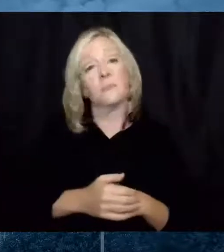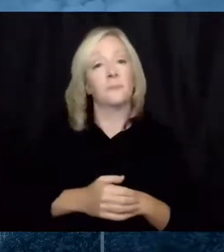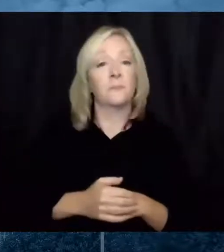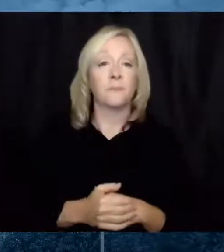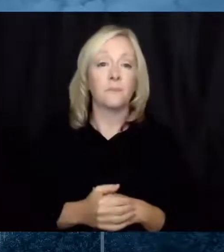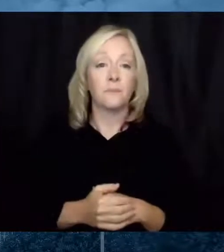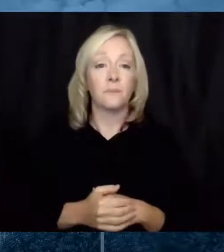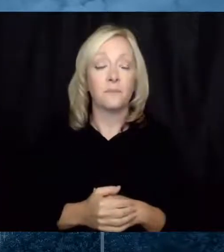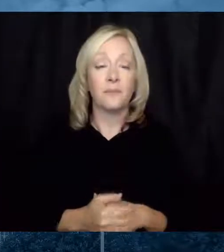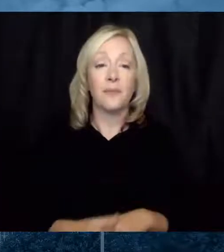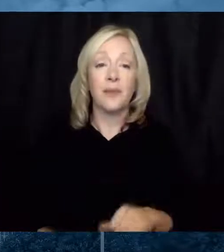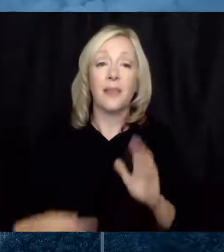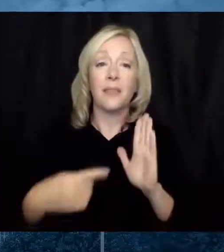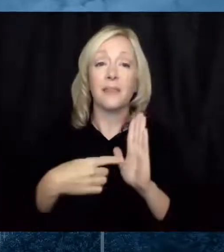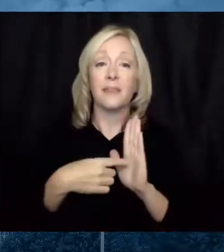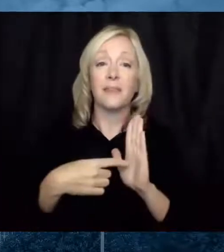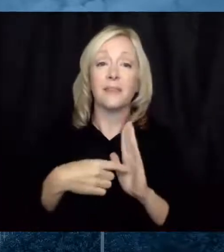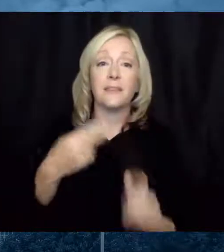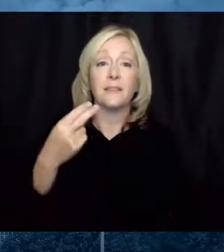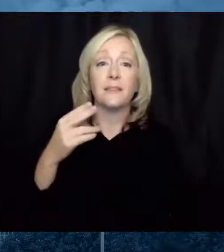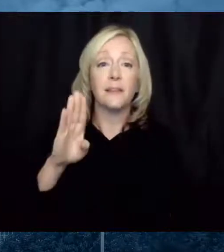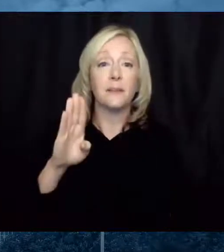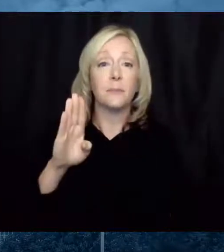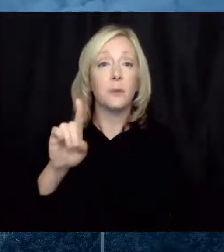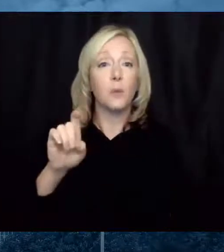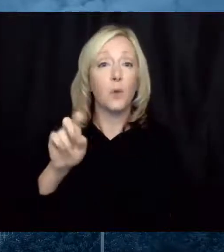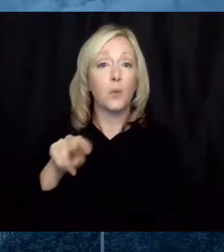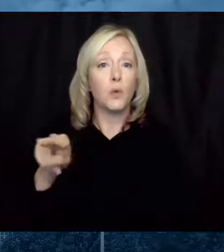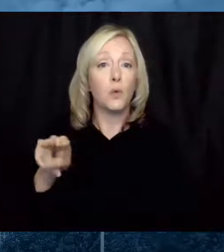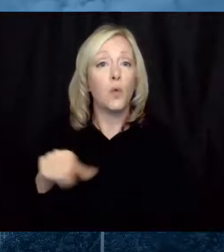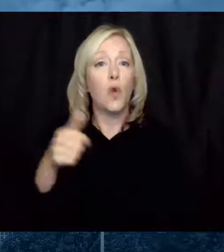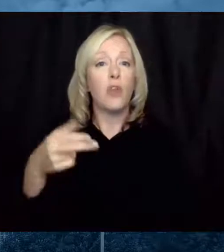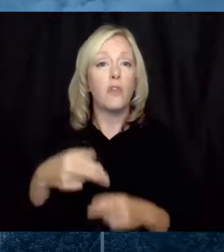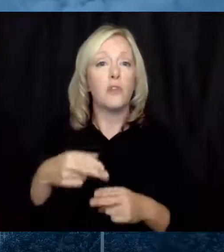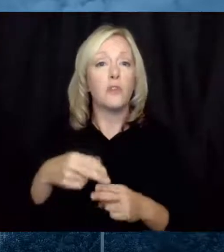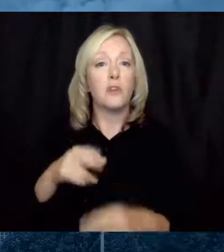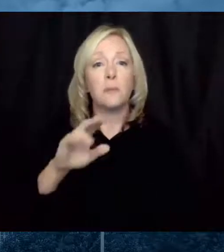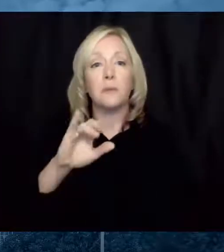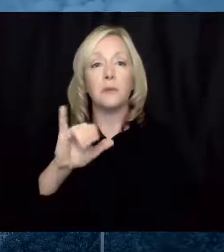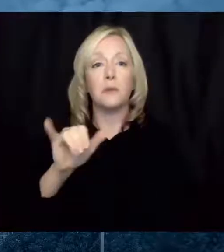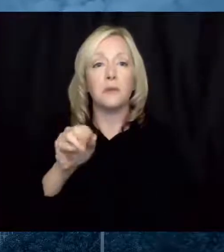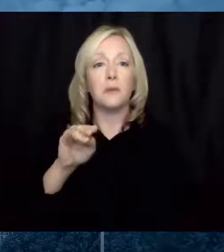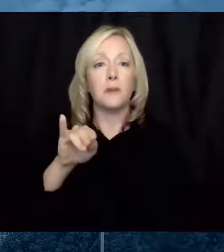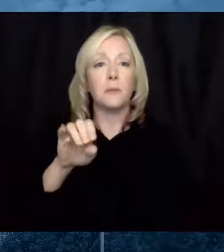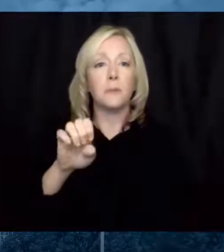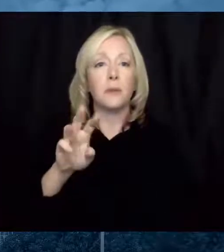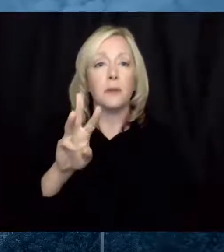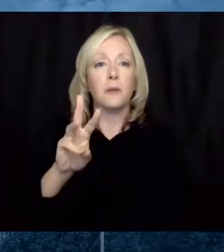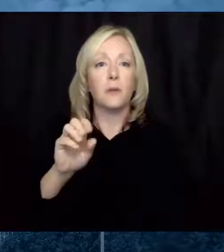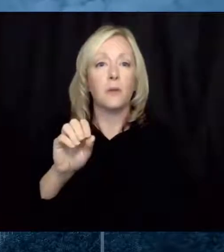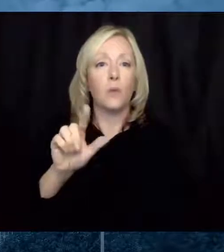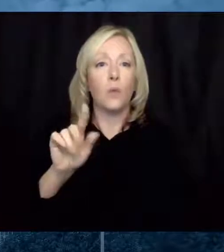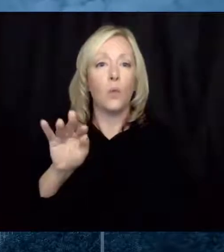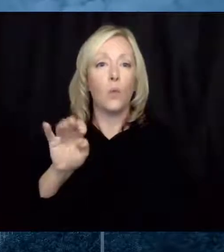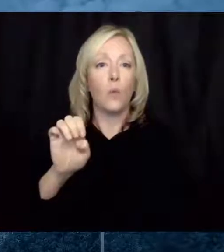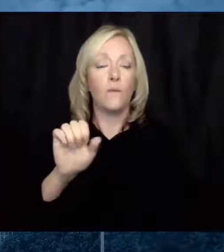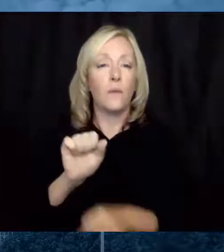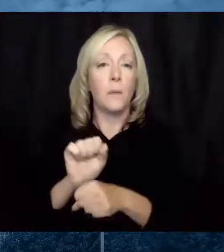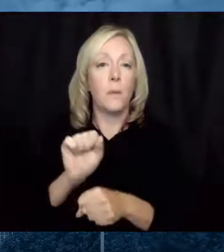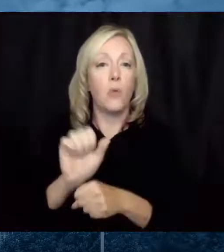This bill, House Bill 122, also known as the Jamie Wolfe Employment Act, requires that by January